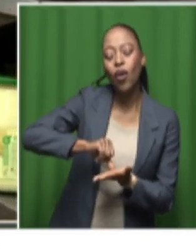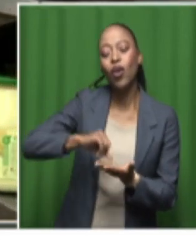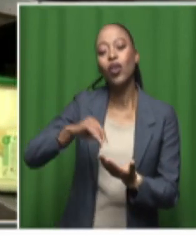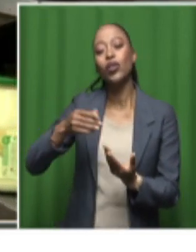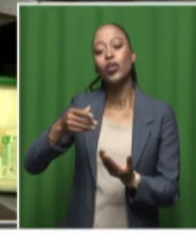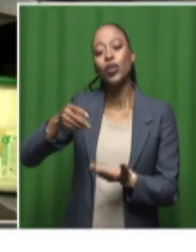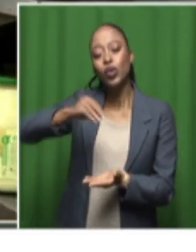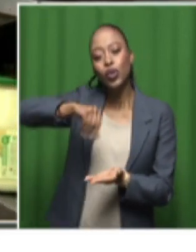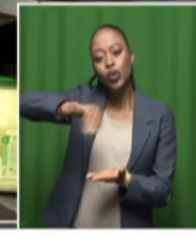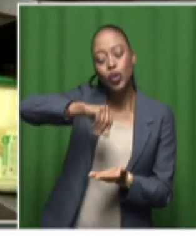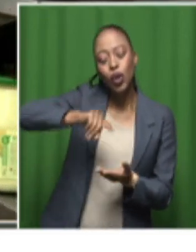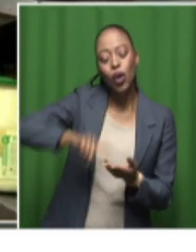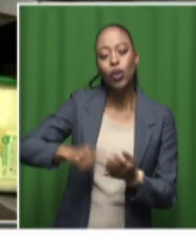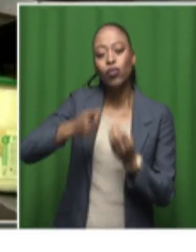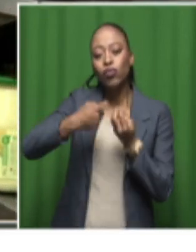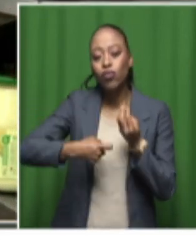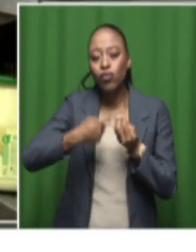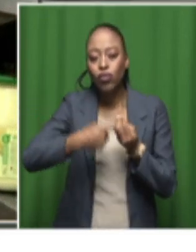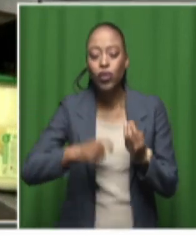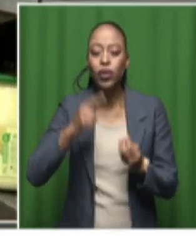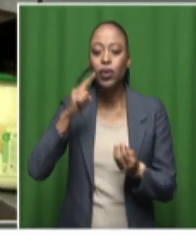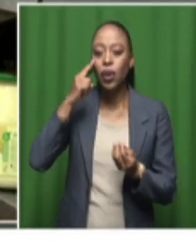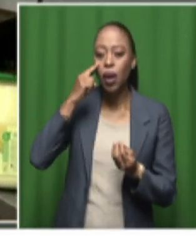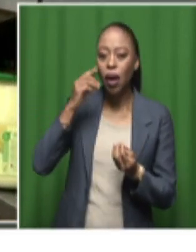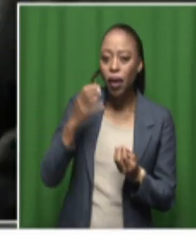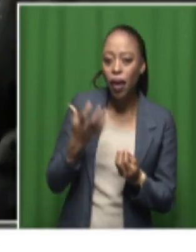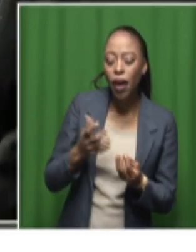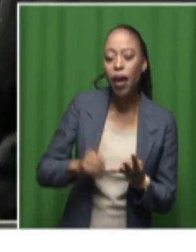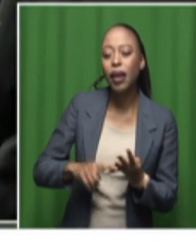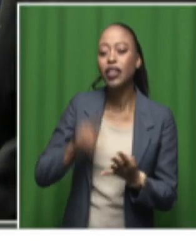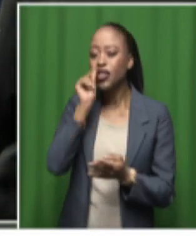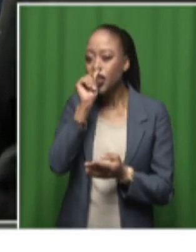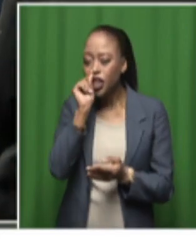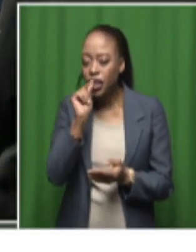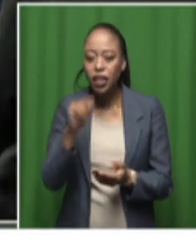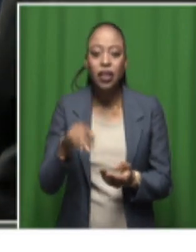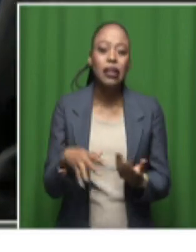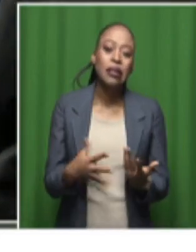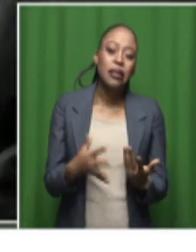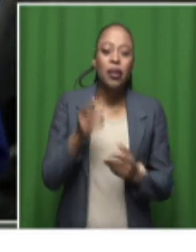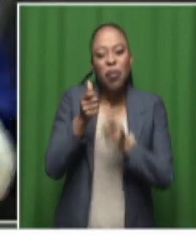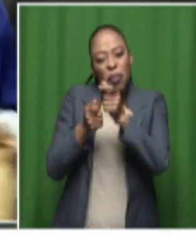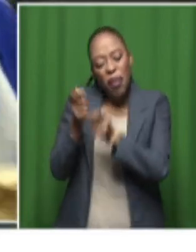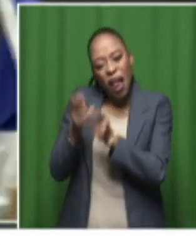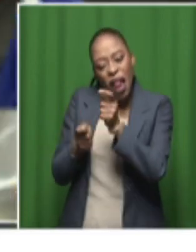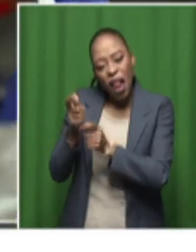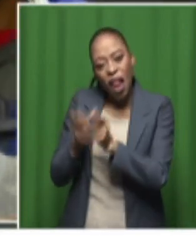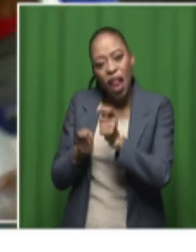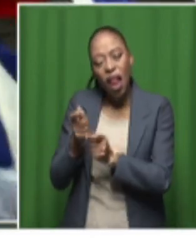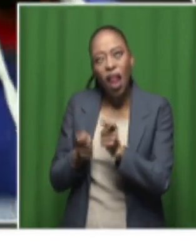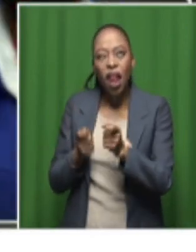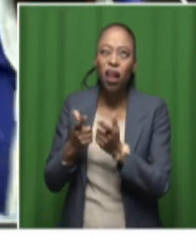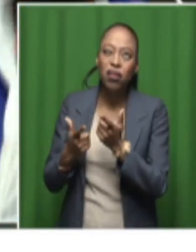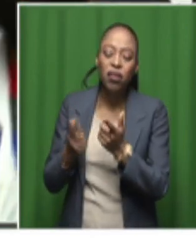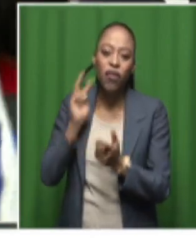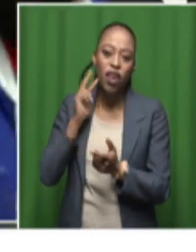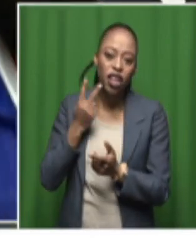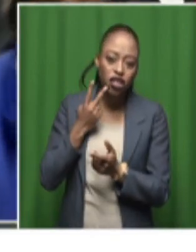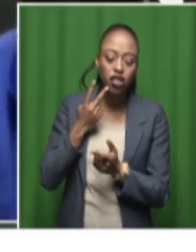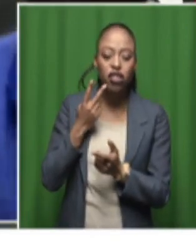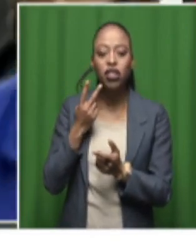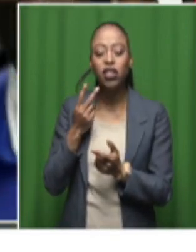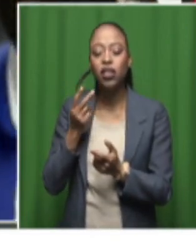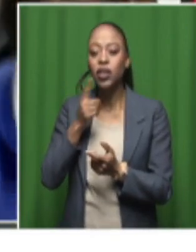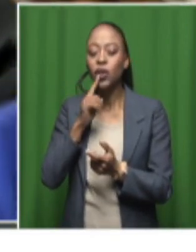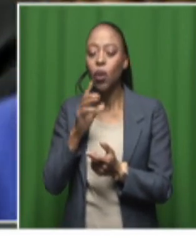salt, potatoes, onions, chicken pieces, a little bit of milk and some vegetables